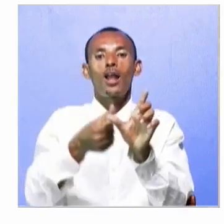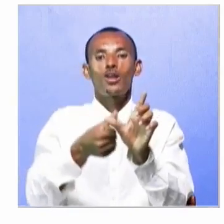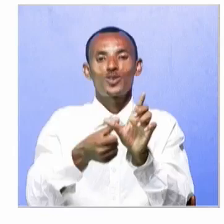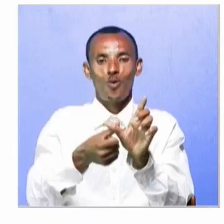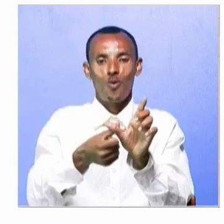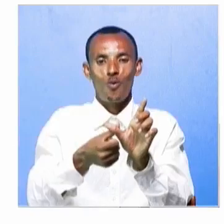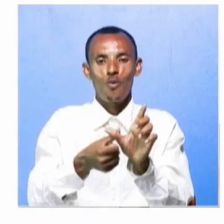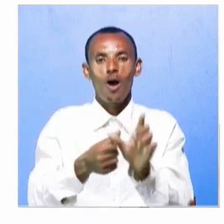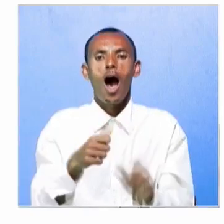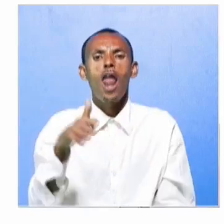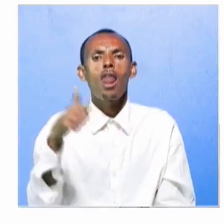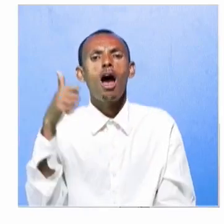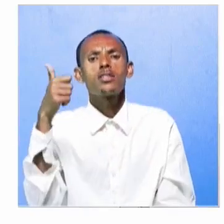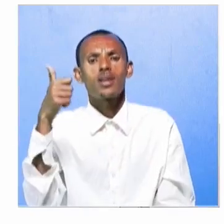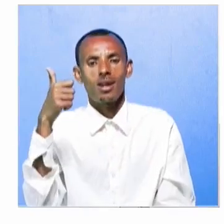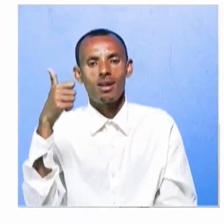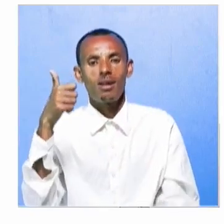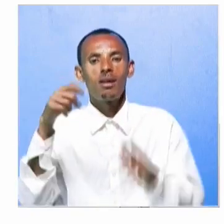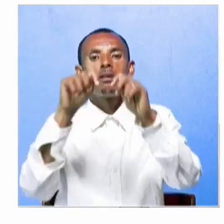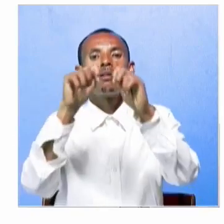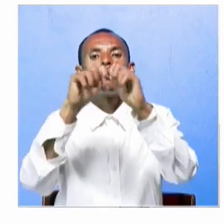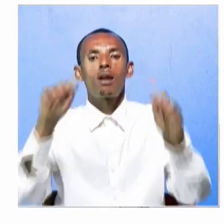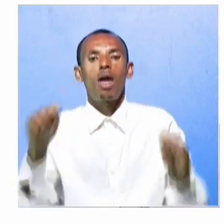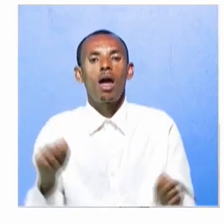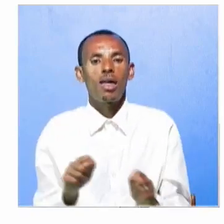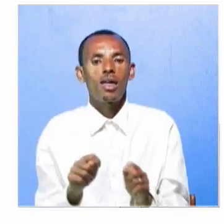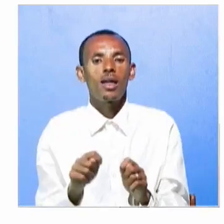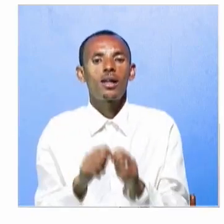of another triangle,